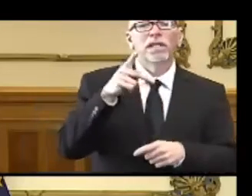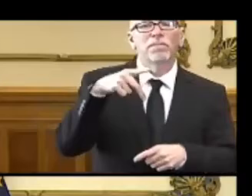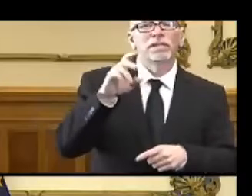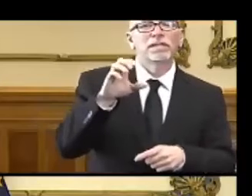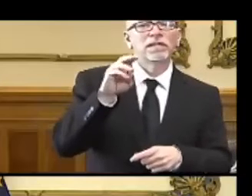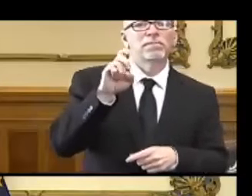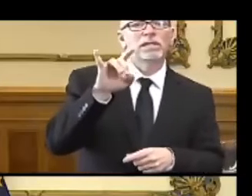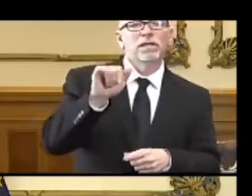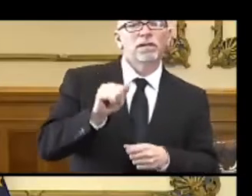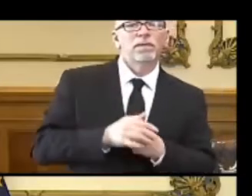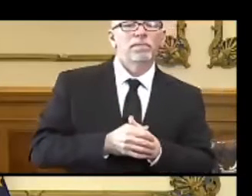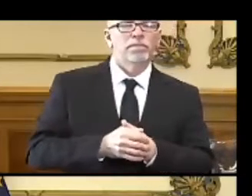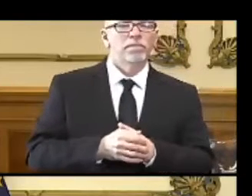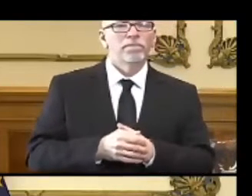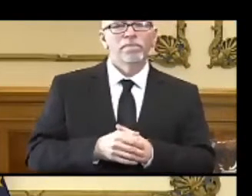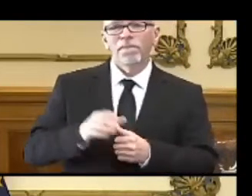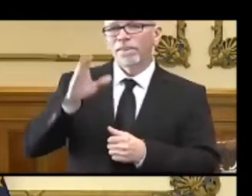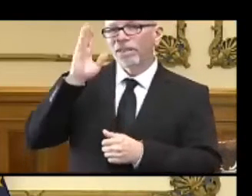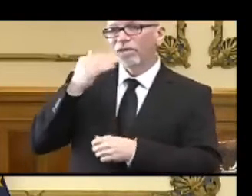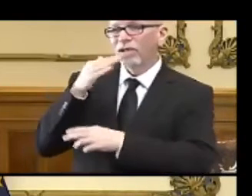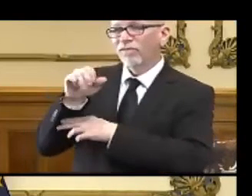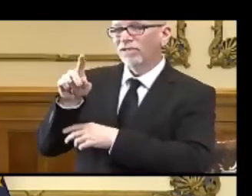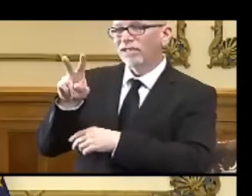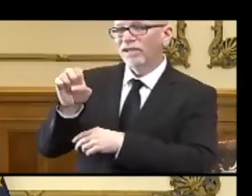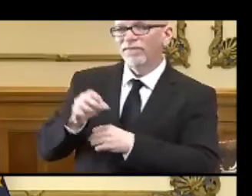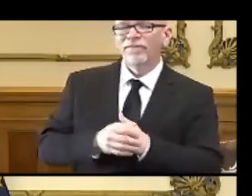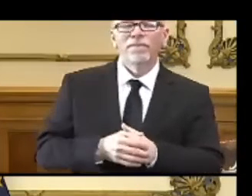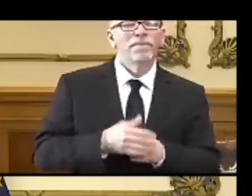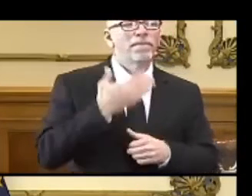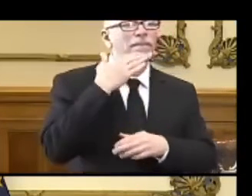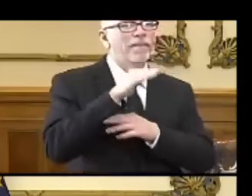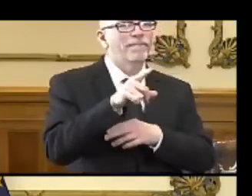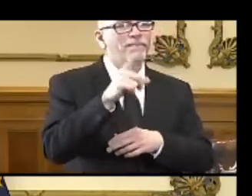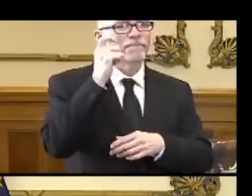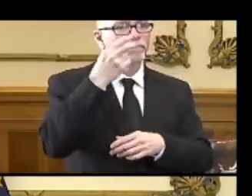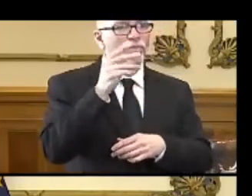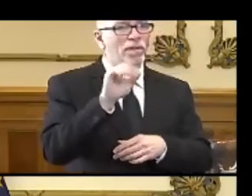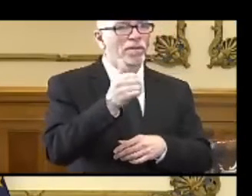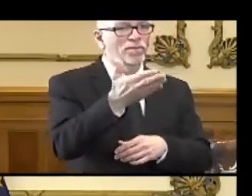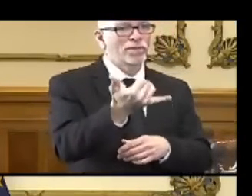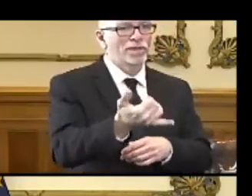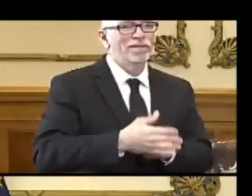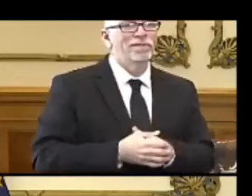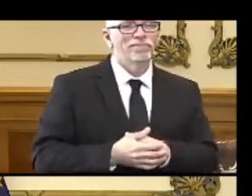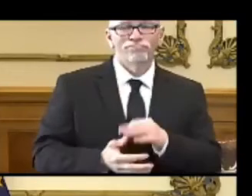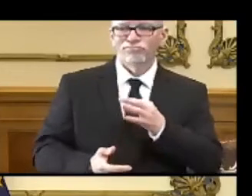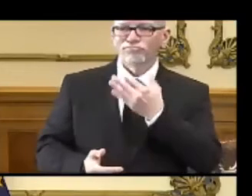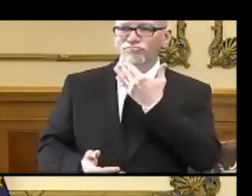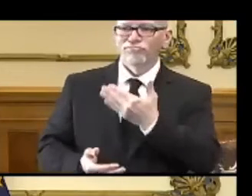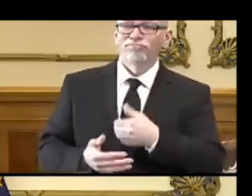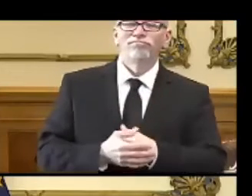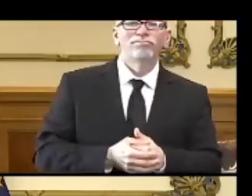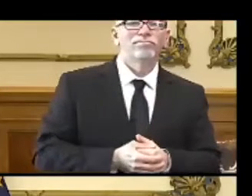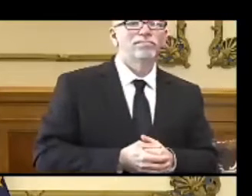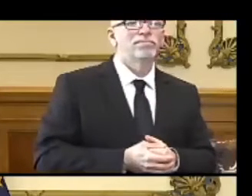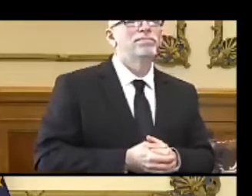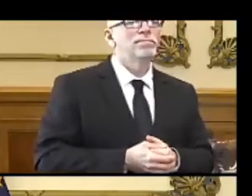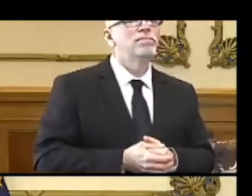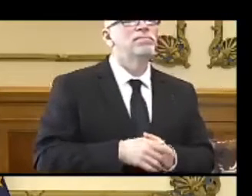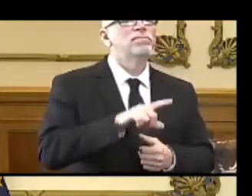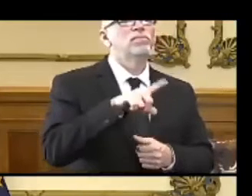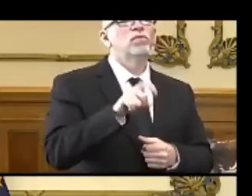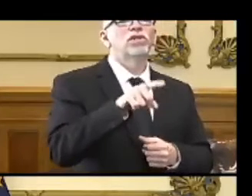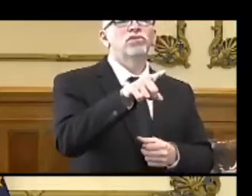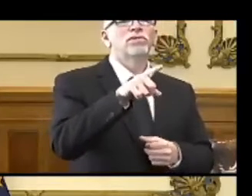Media. Good afternoon, Steve. Good afternoon, Governor Holcomb. How are you doing today? Good, thank you. My question,